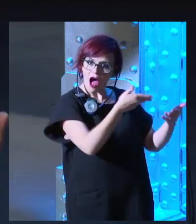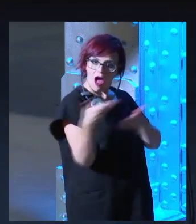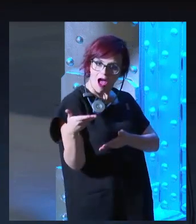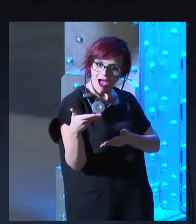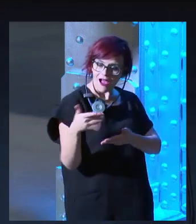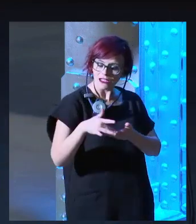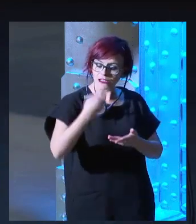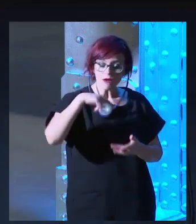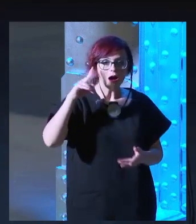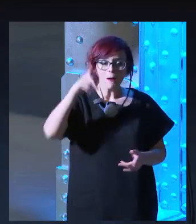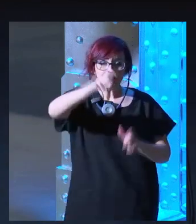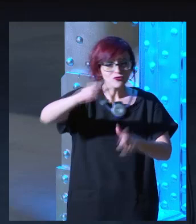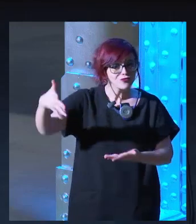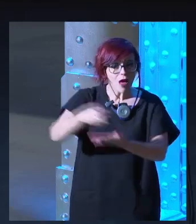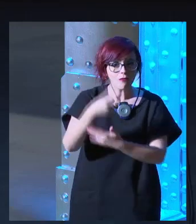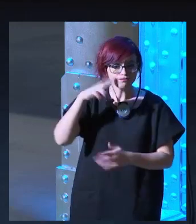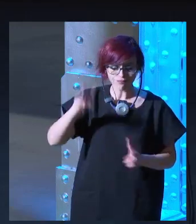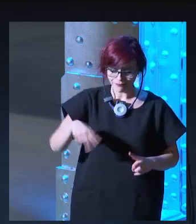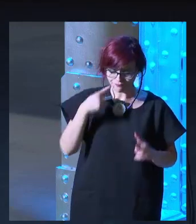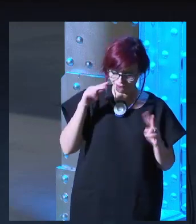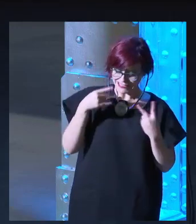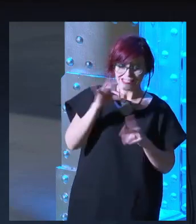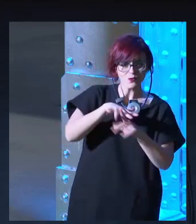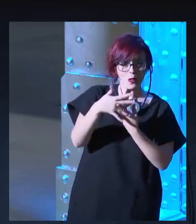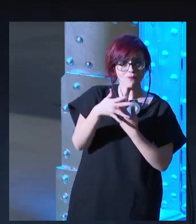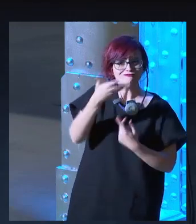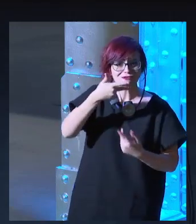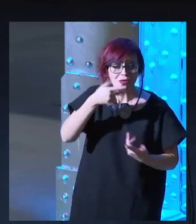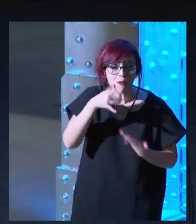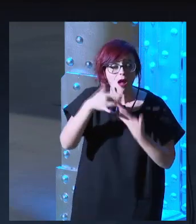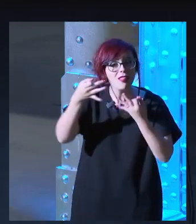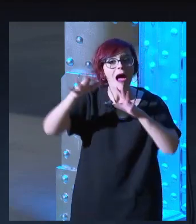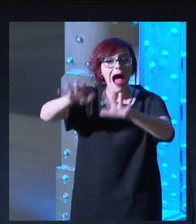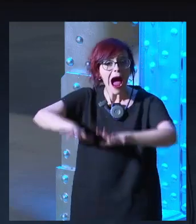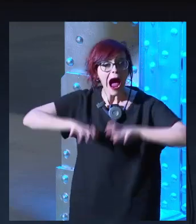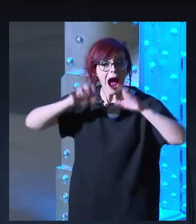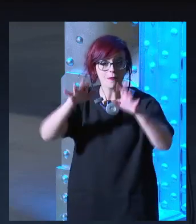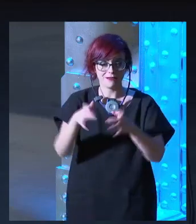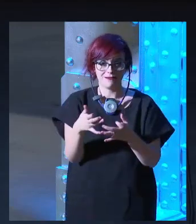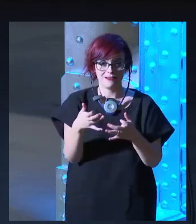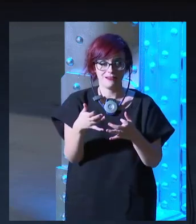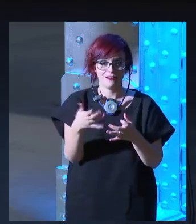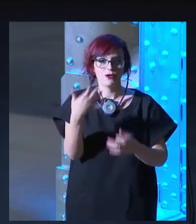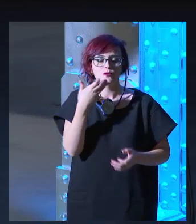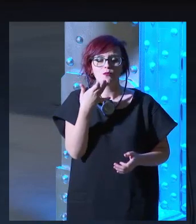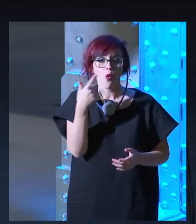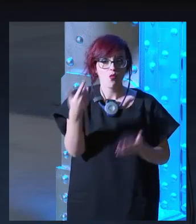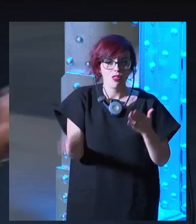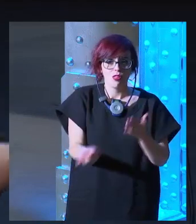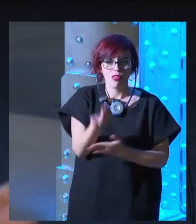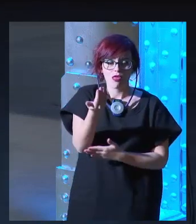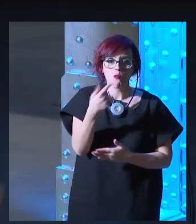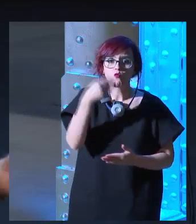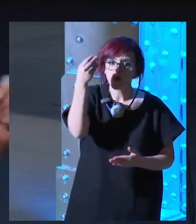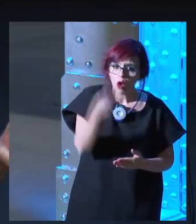it's a really bad thing and you have to teach yourself not to be it. You know how if you have a really good day, you have a great day and you're feeling, and then